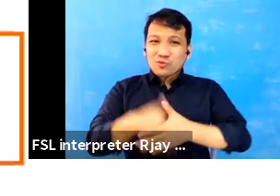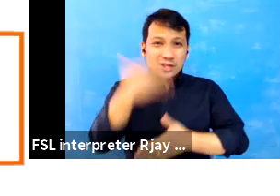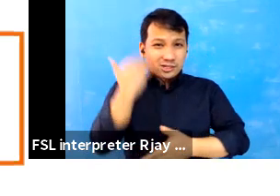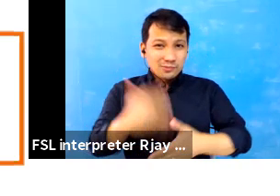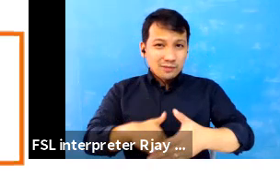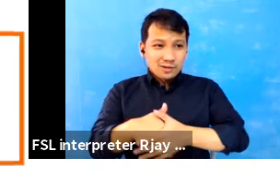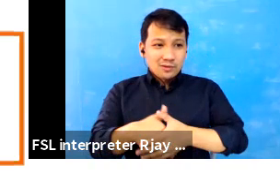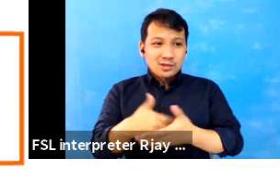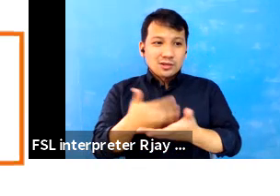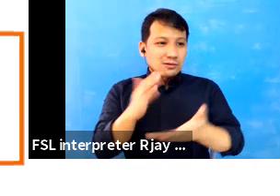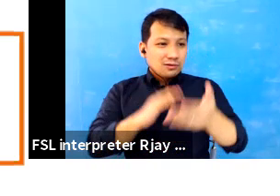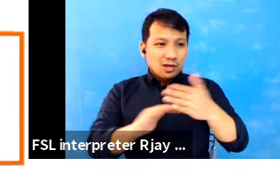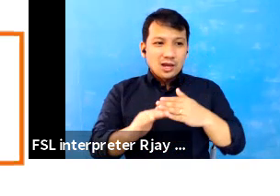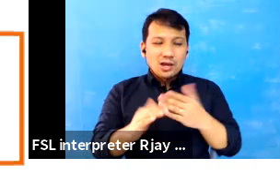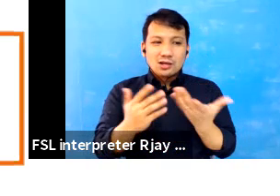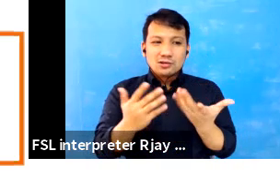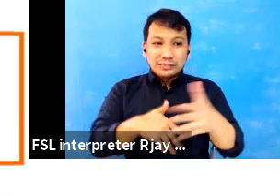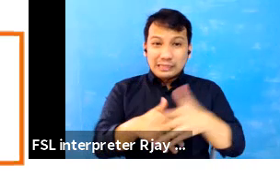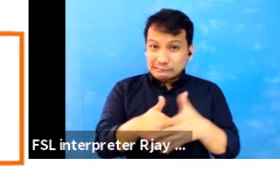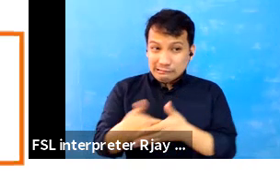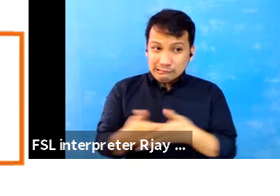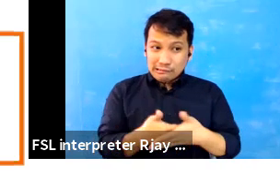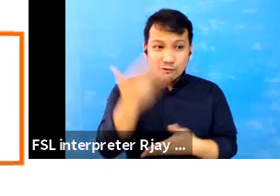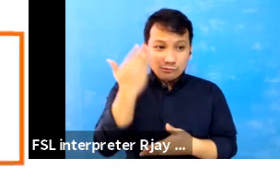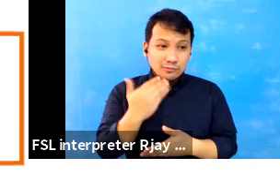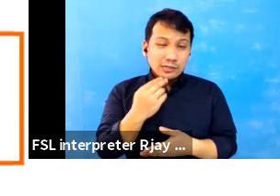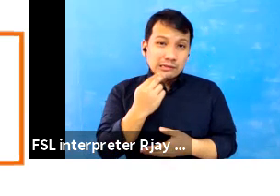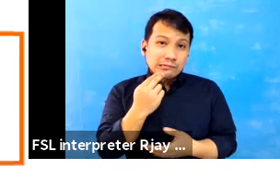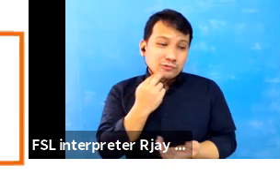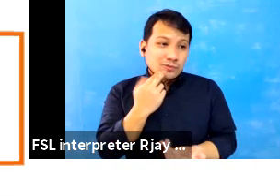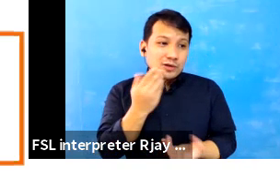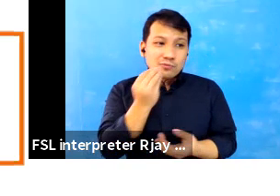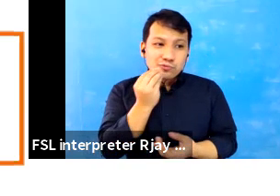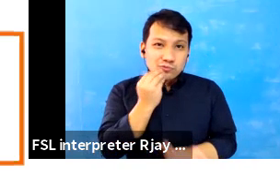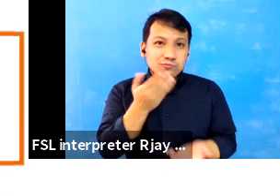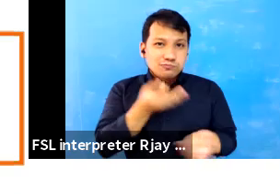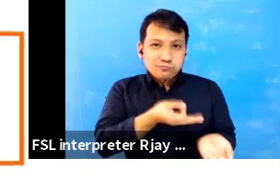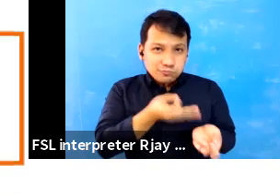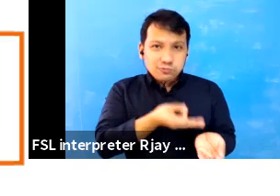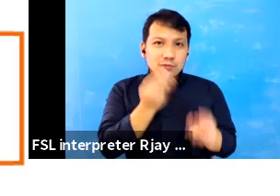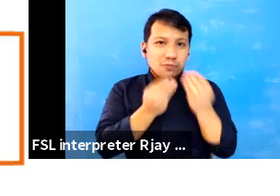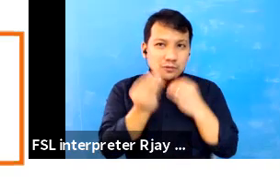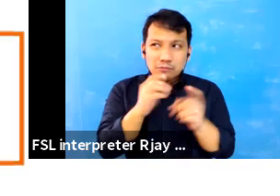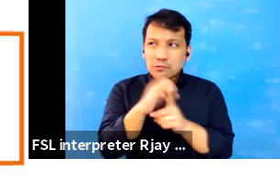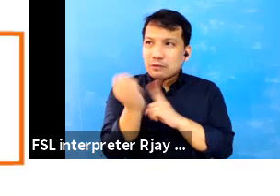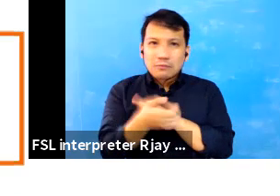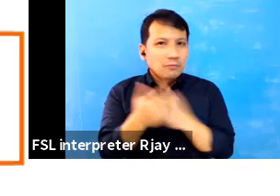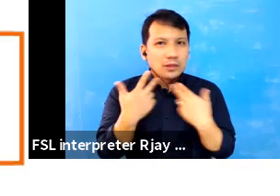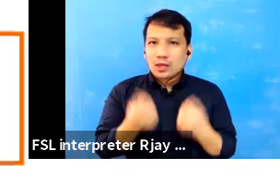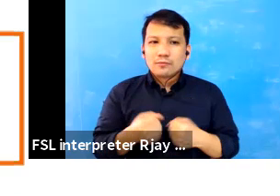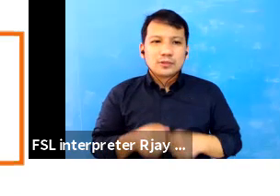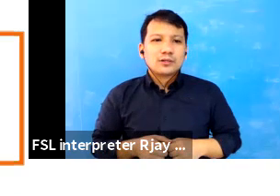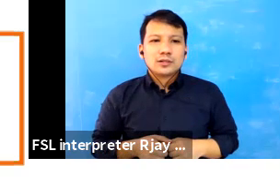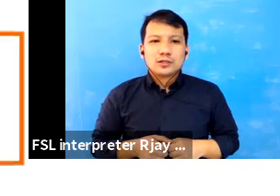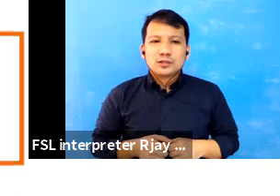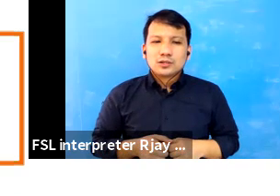in boxes, no, diets, care problem, food insecurity, feeding issues, environment and health,